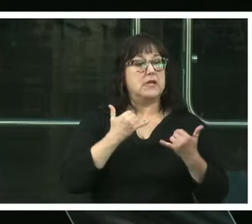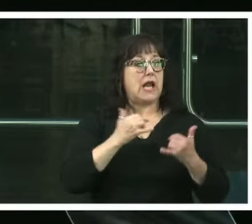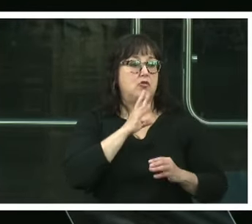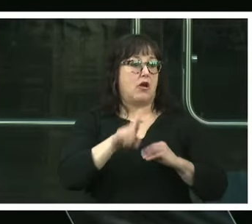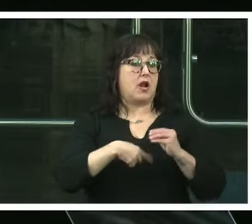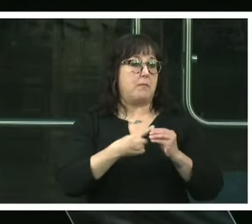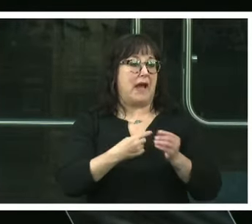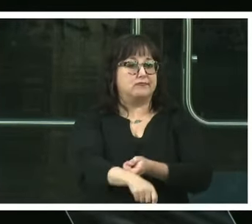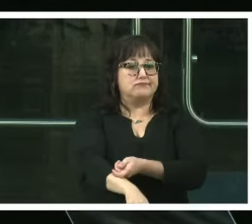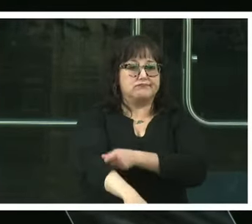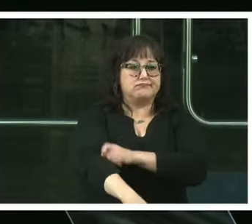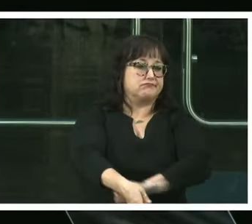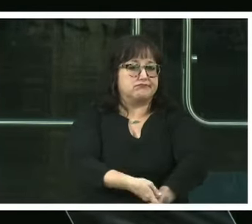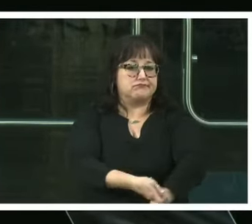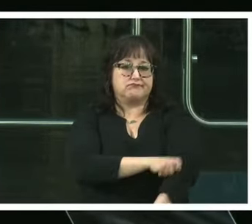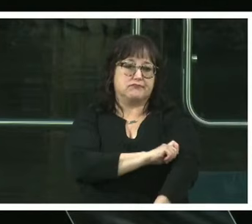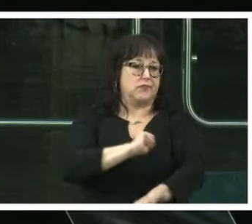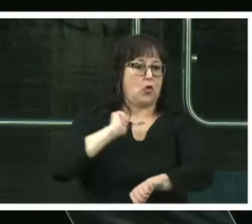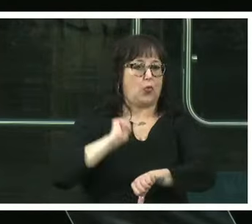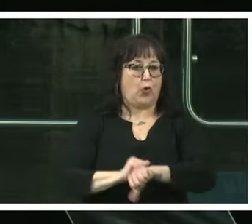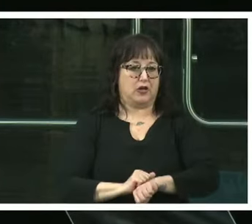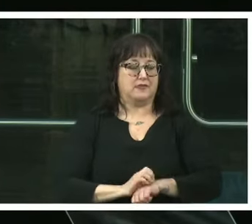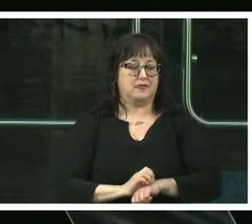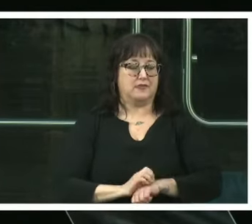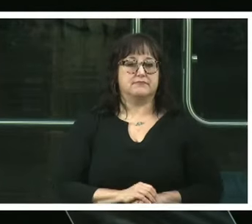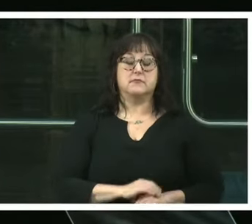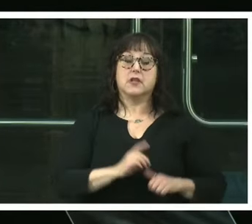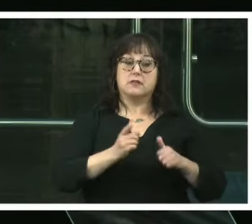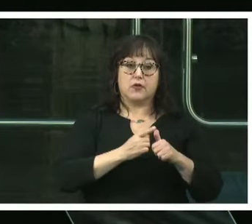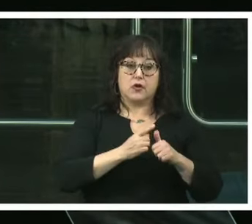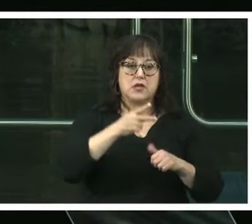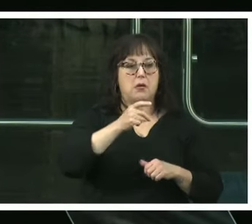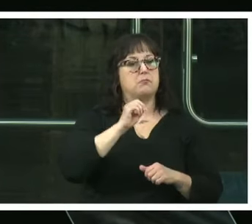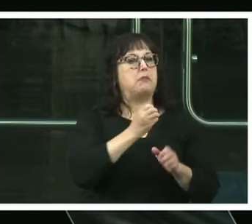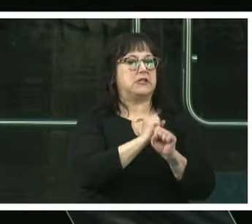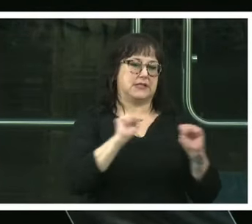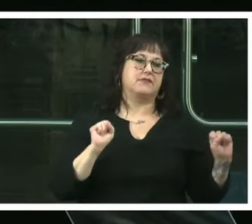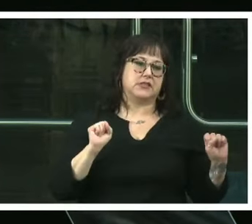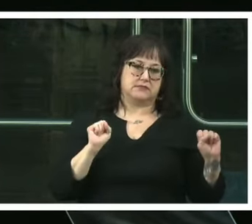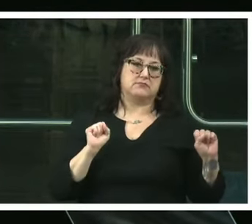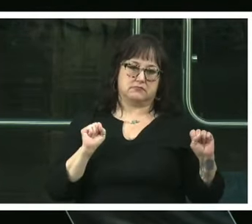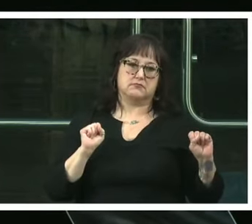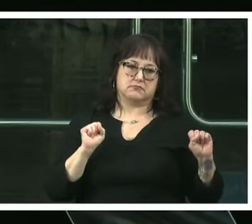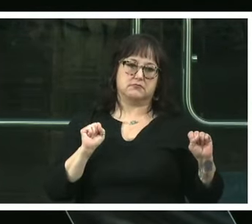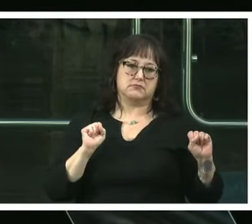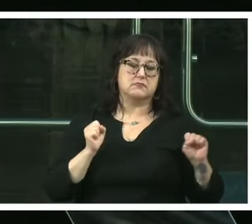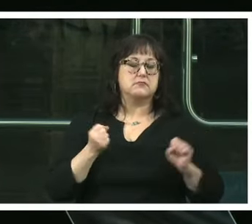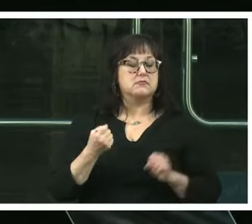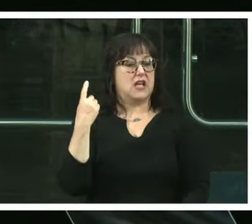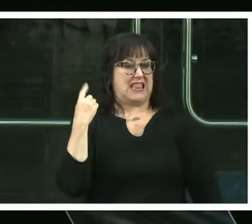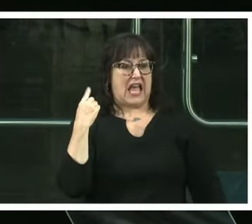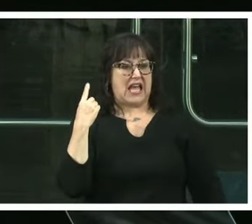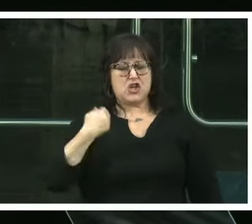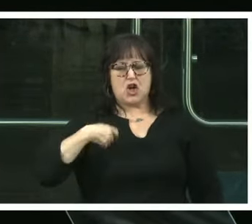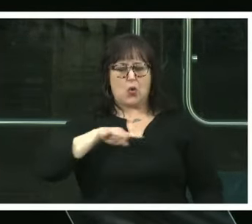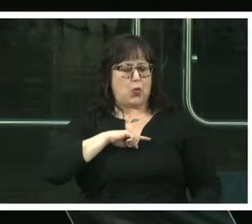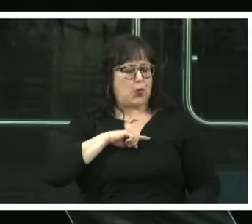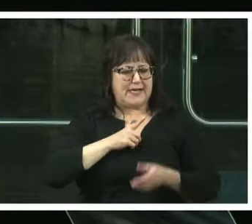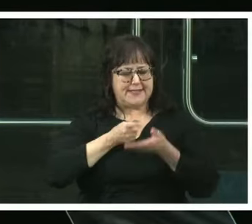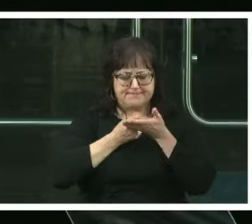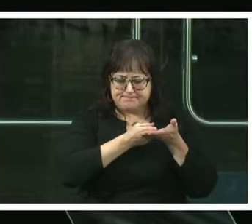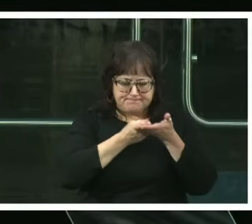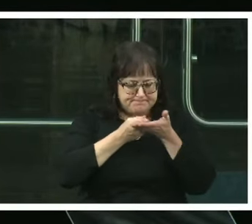going to do. First and foremost, public safety. Last year, we came together to fund